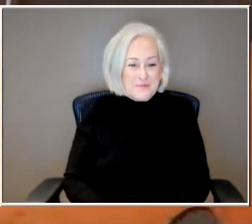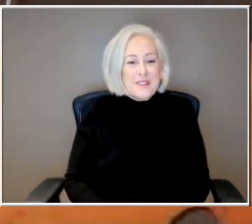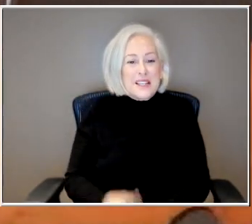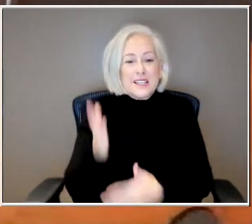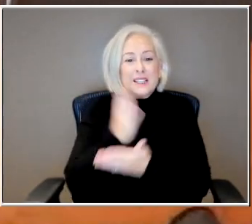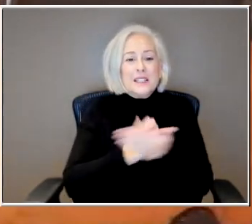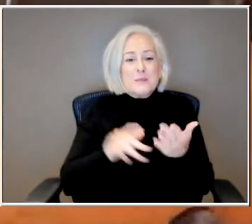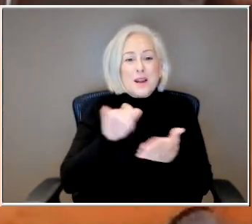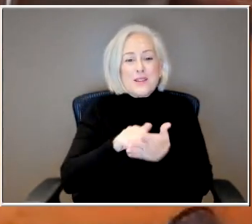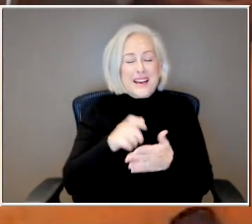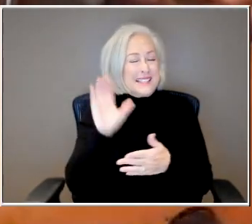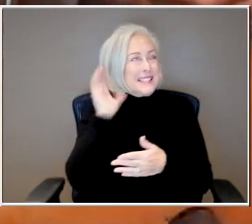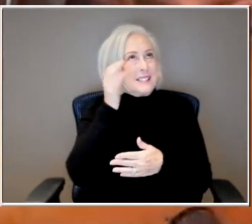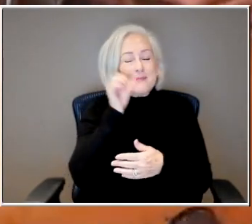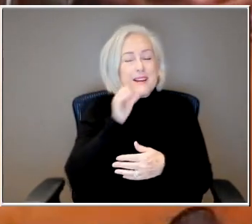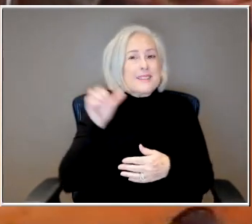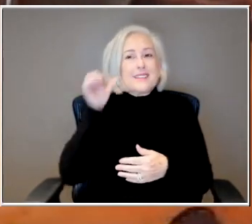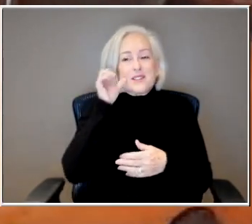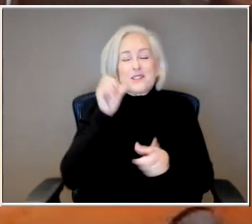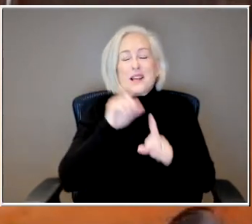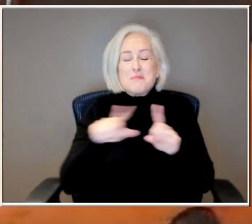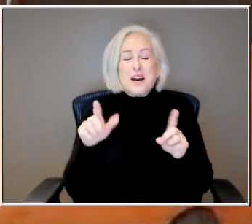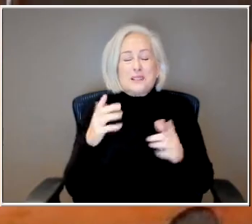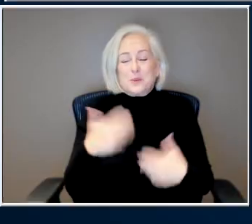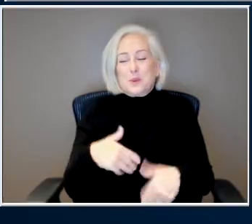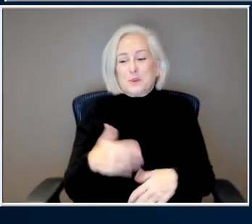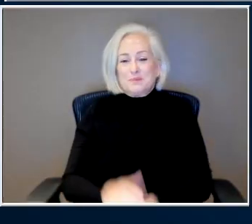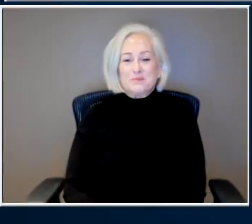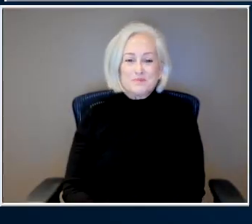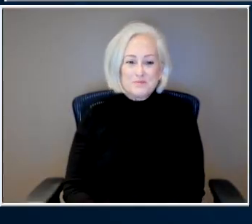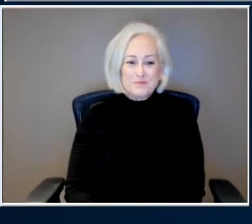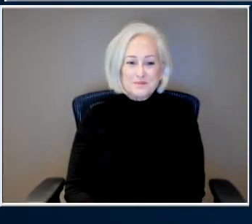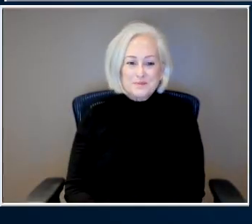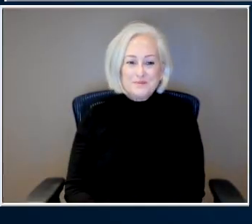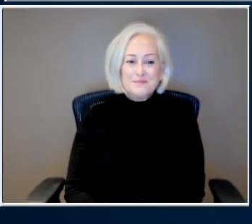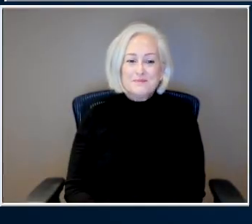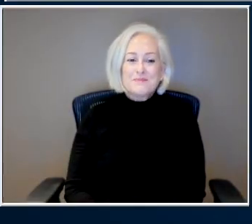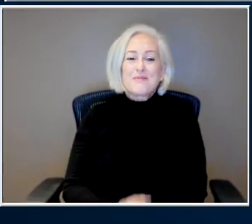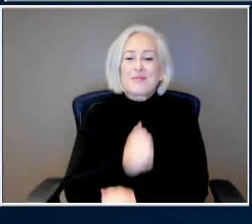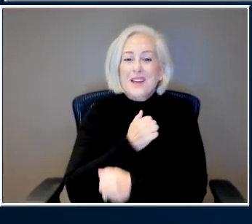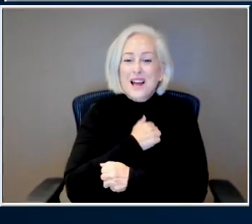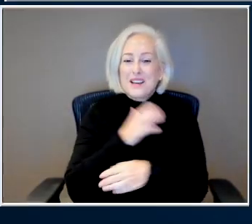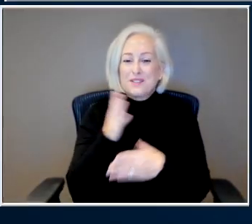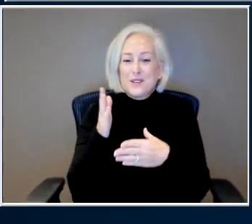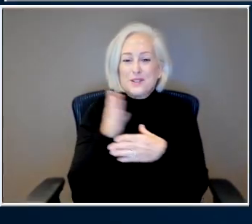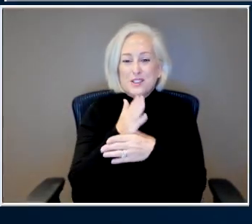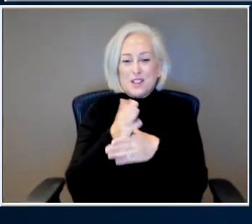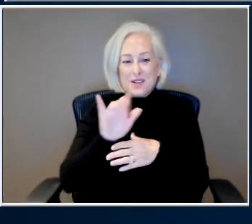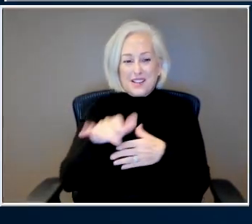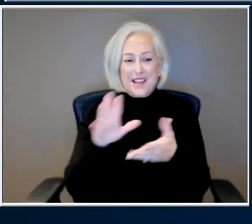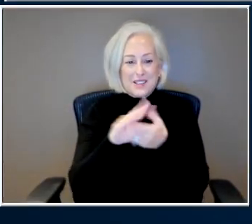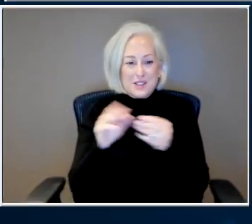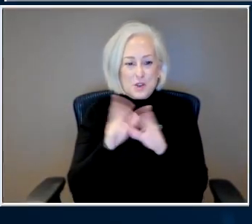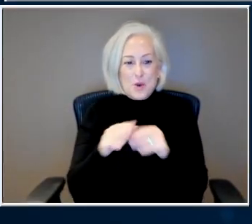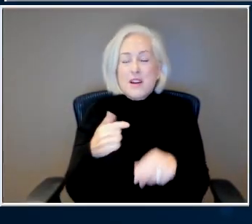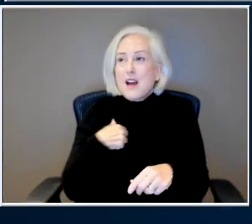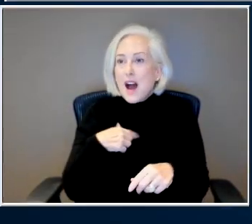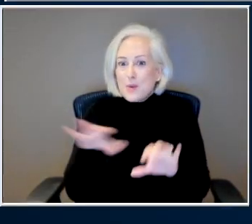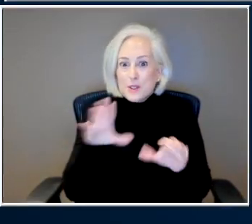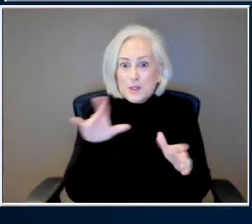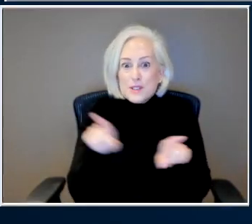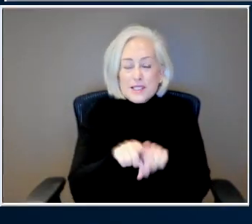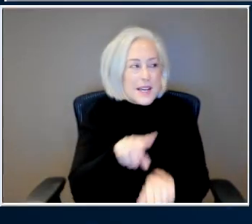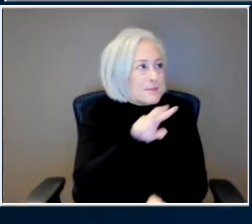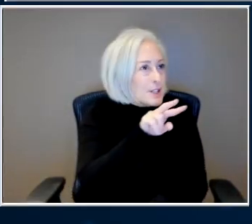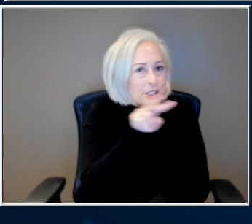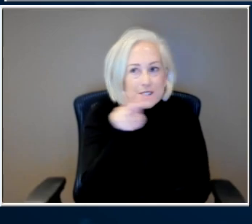just yesterday in a lot of ways. I love you sharing that story, and I have to admit, I'd be the same way, looking around going, who are these people that are doing